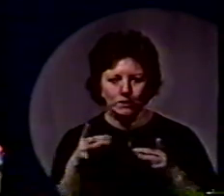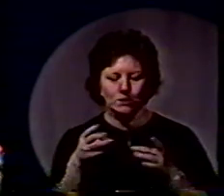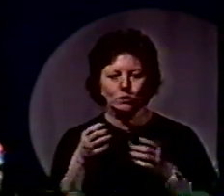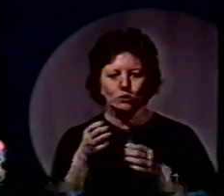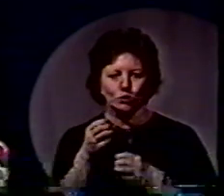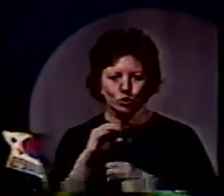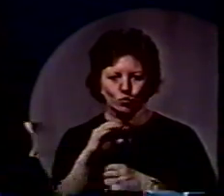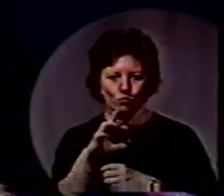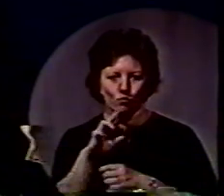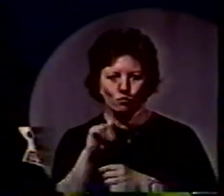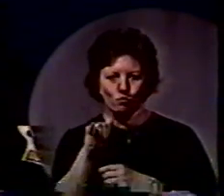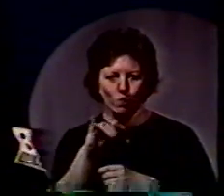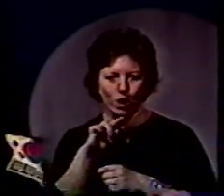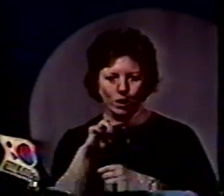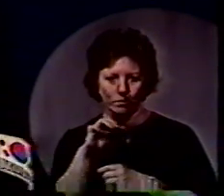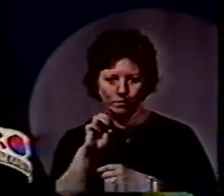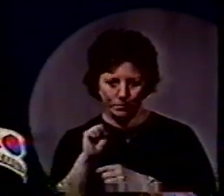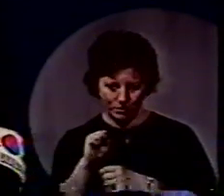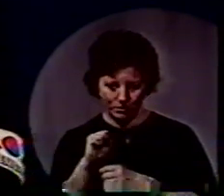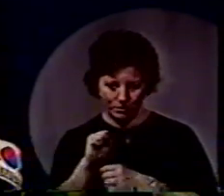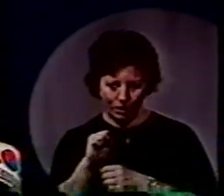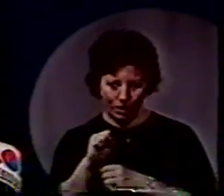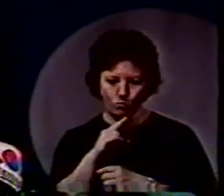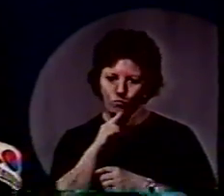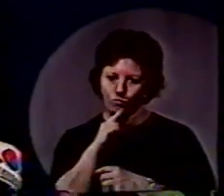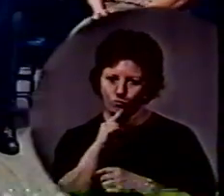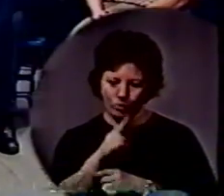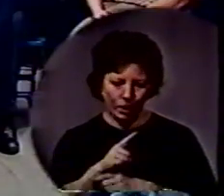affected tremendously by these crimes.